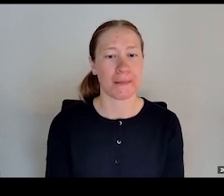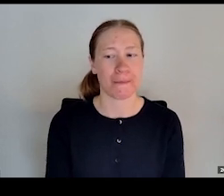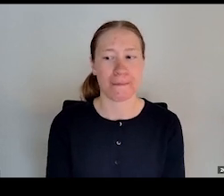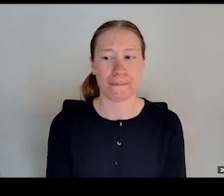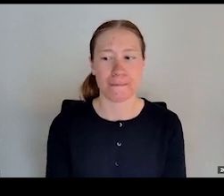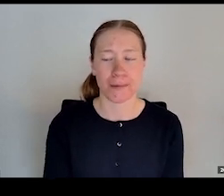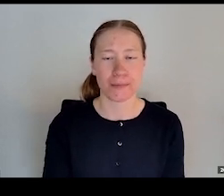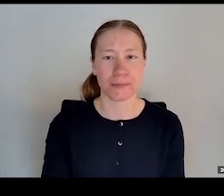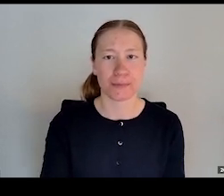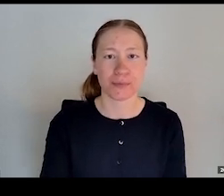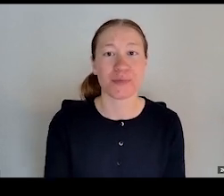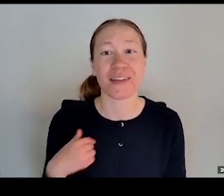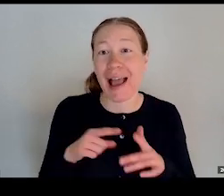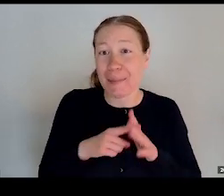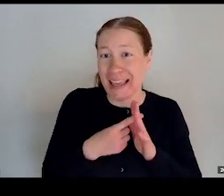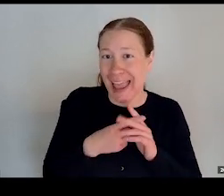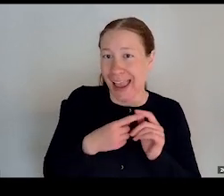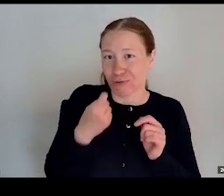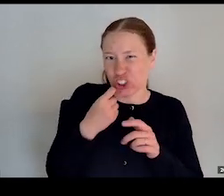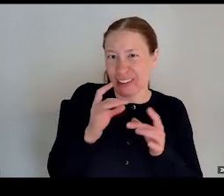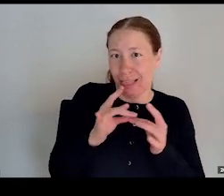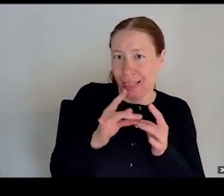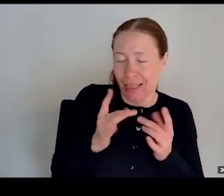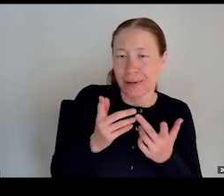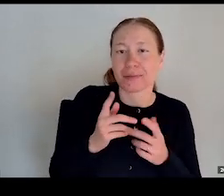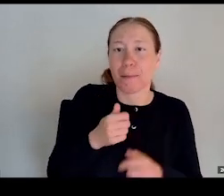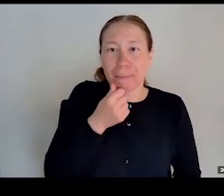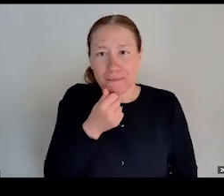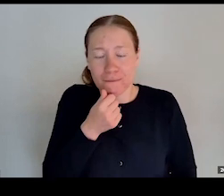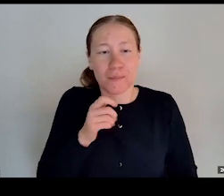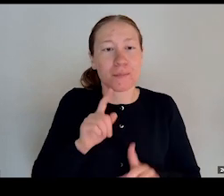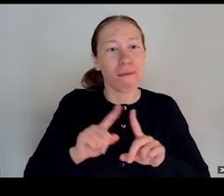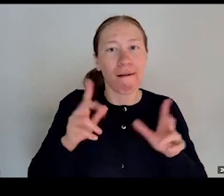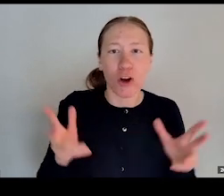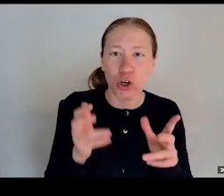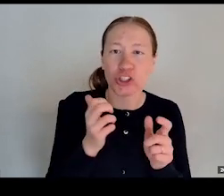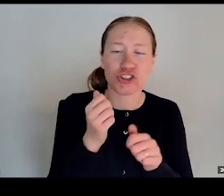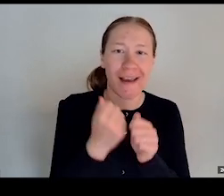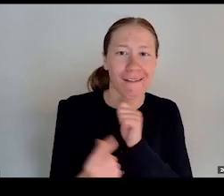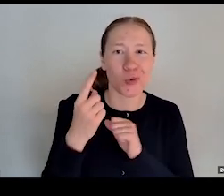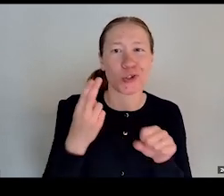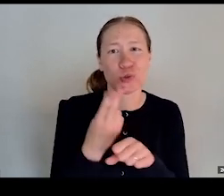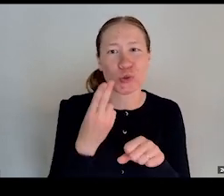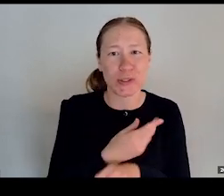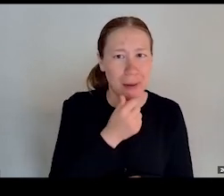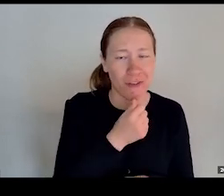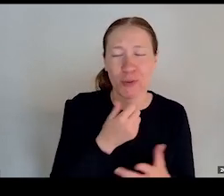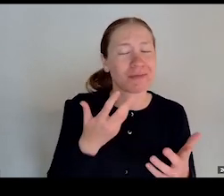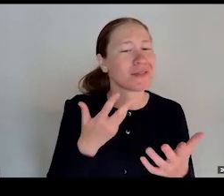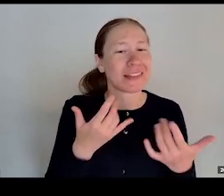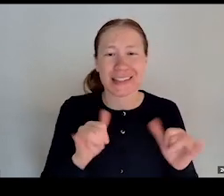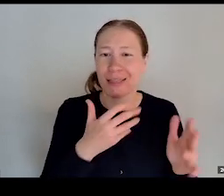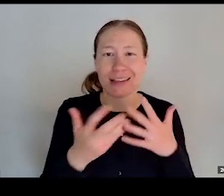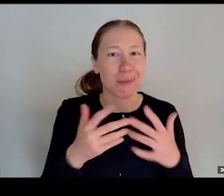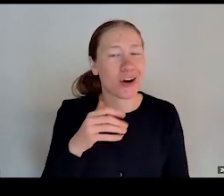And I started talking about microphones a little bit, so really encourage all speakers to use one, even if they don't think they need it.